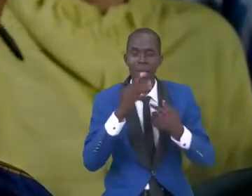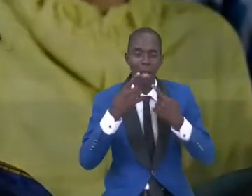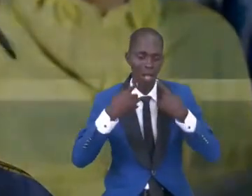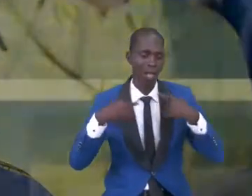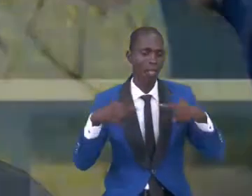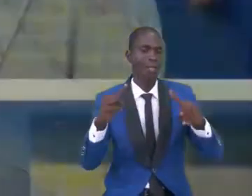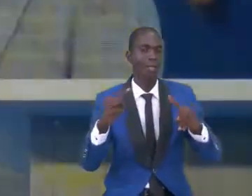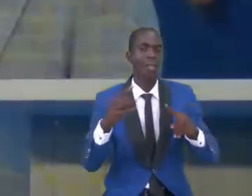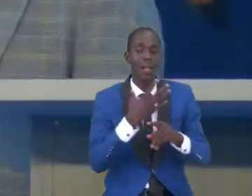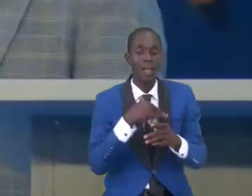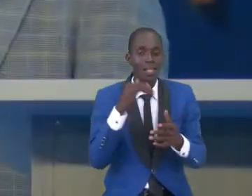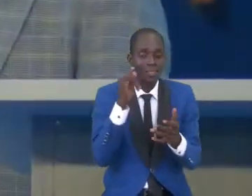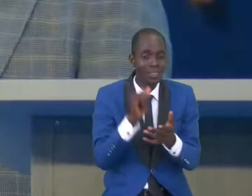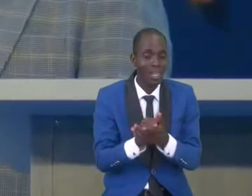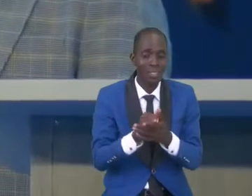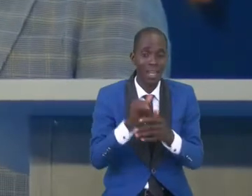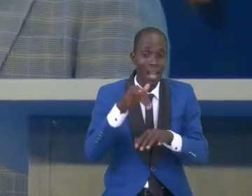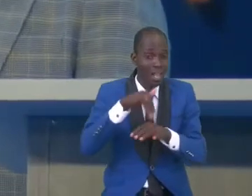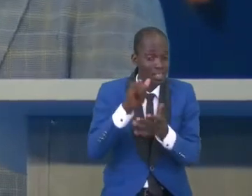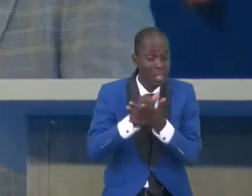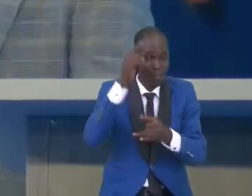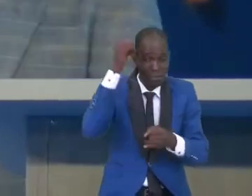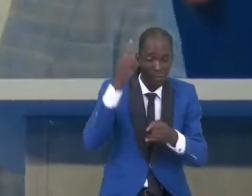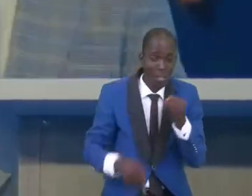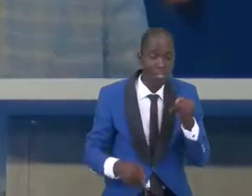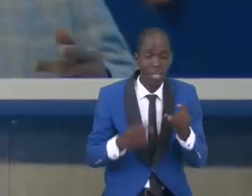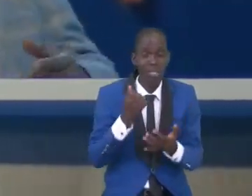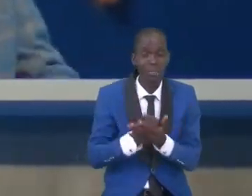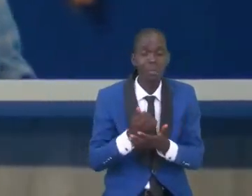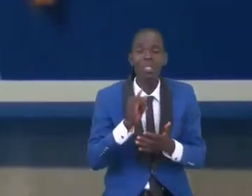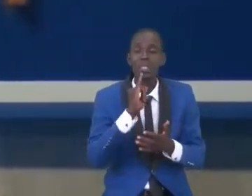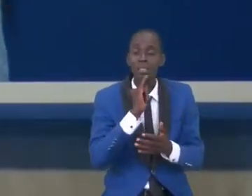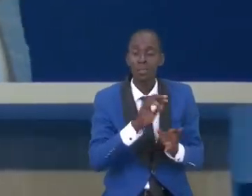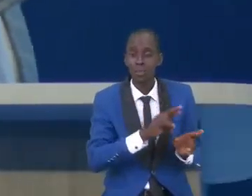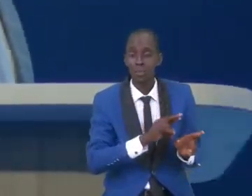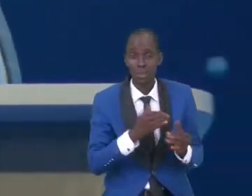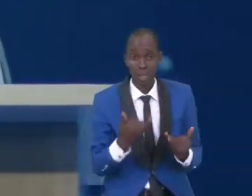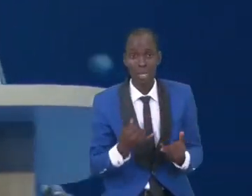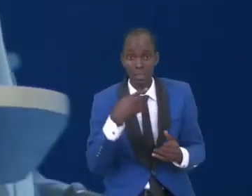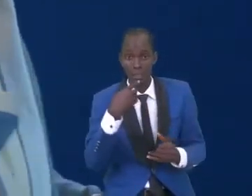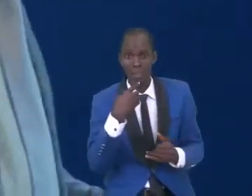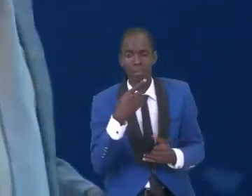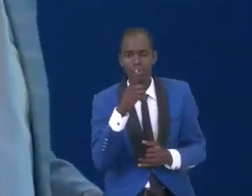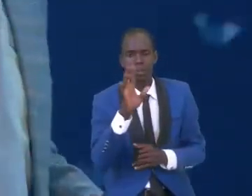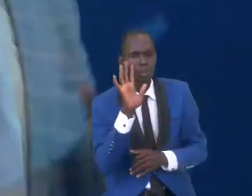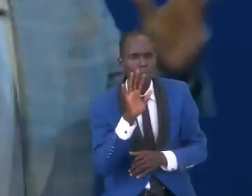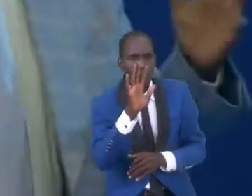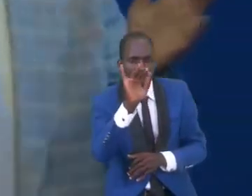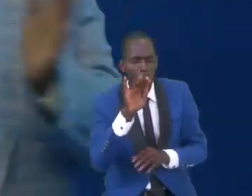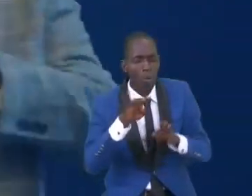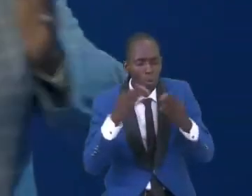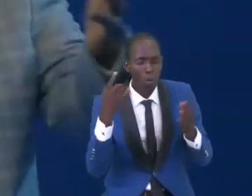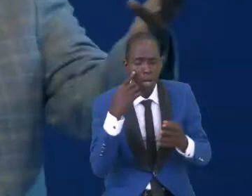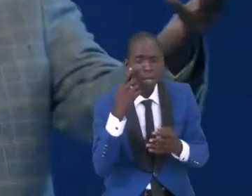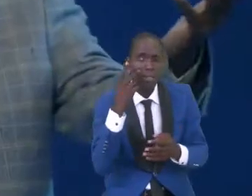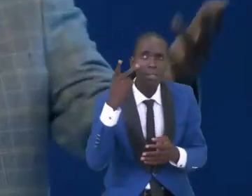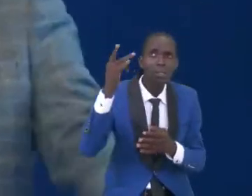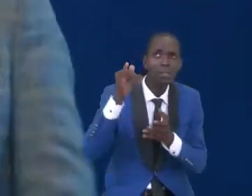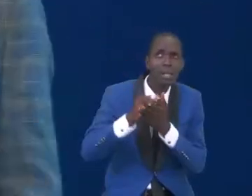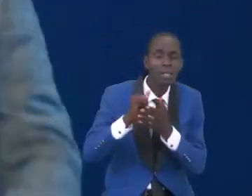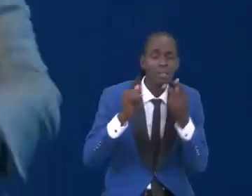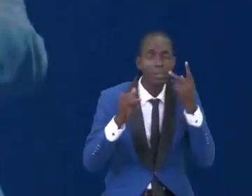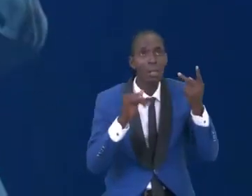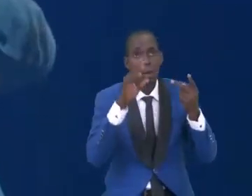that final amen has been said. Now, you point them to the, look at that, look at that. Then you say, yes, I